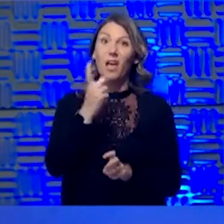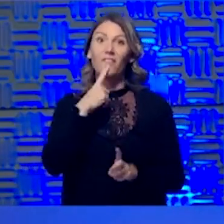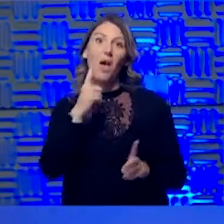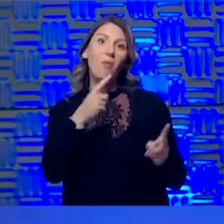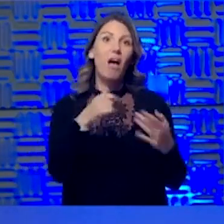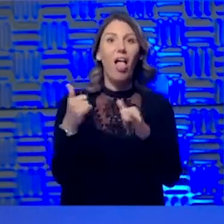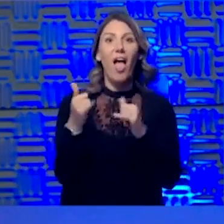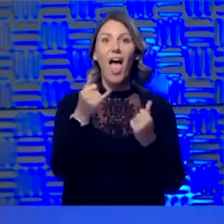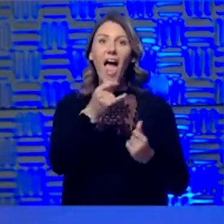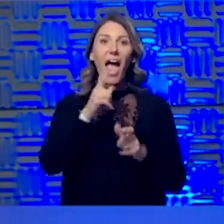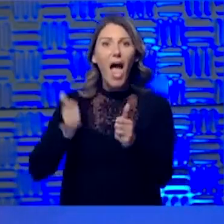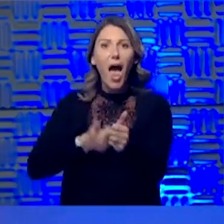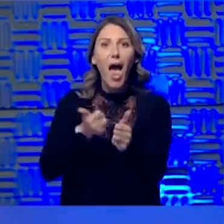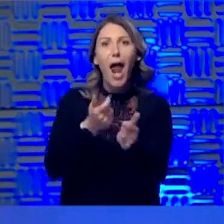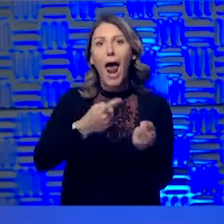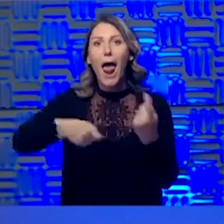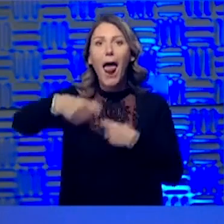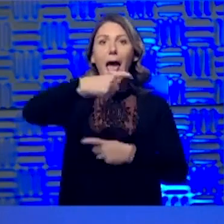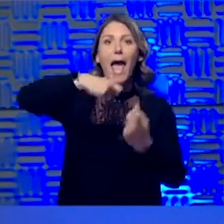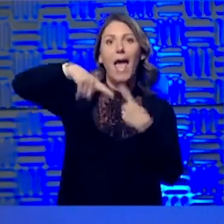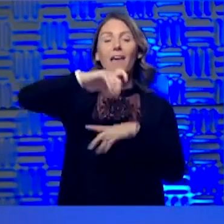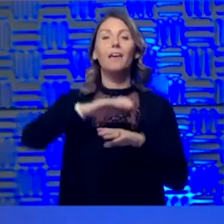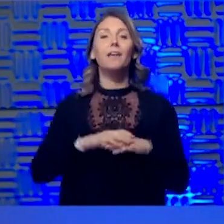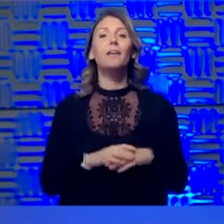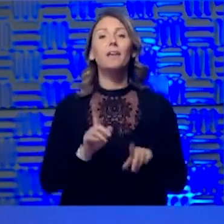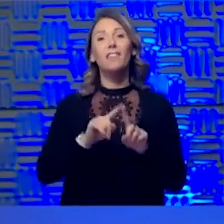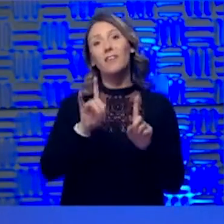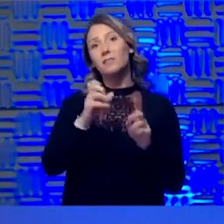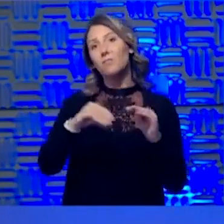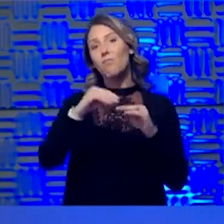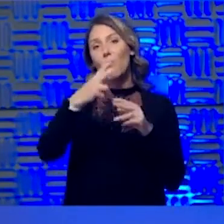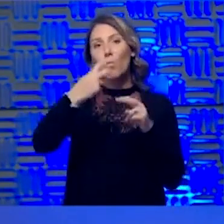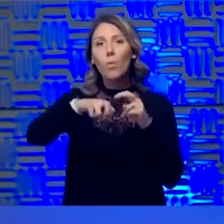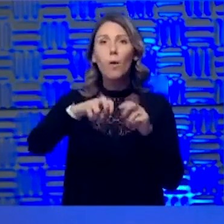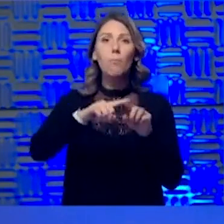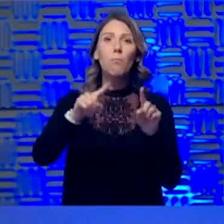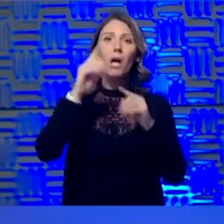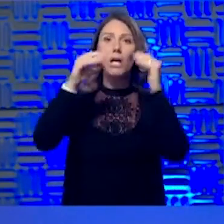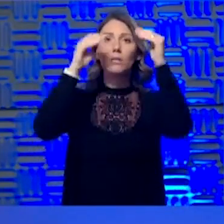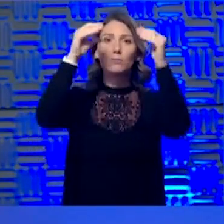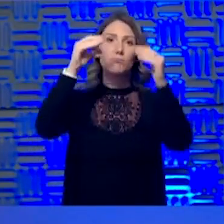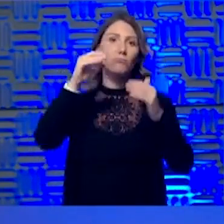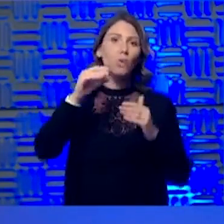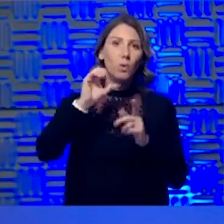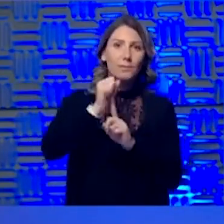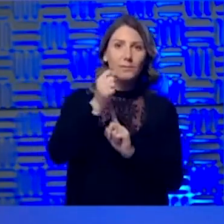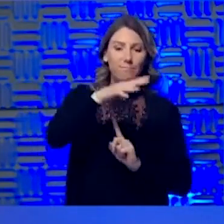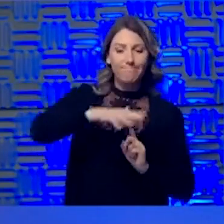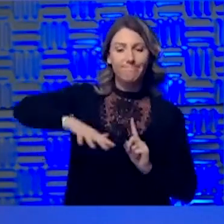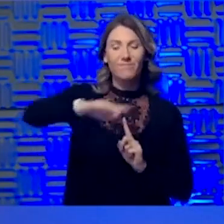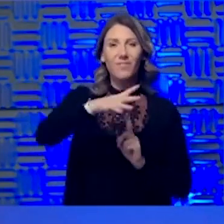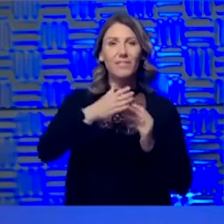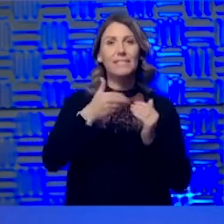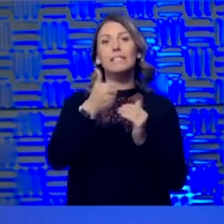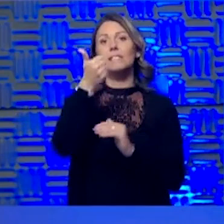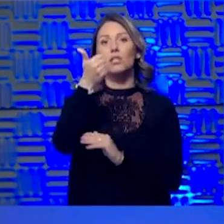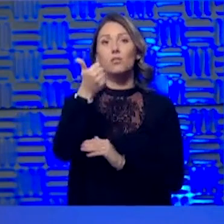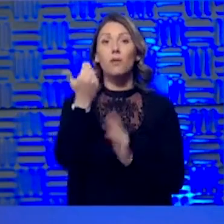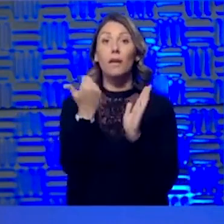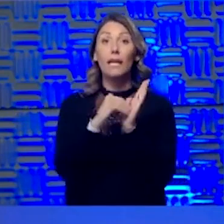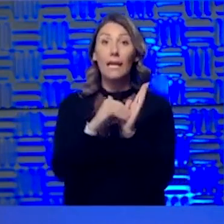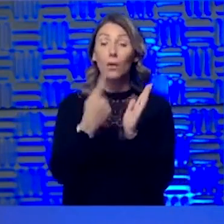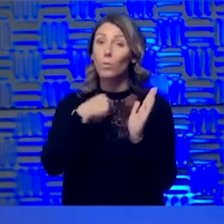around, chasing each other. So that's a little bit more difficult, but I think in an adult setting, that is certainly a little bit easier to do. And again, we're talking